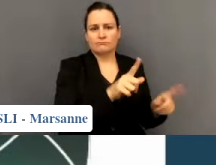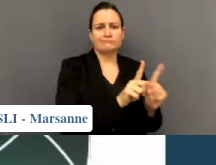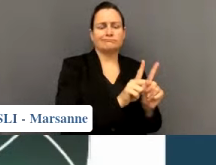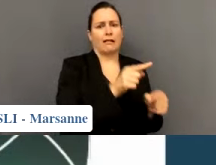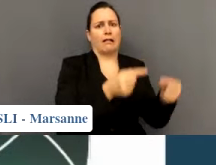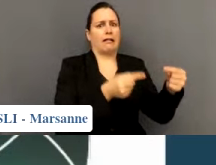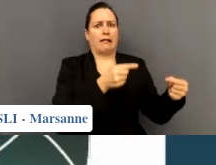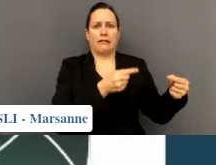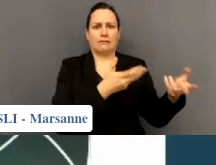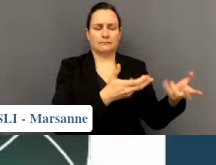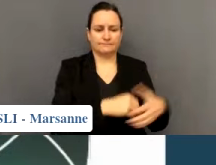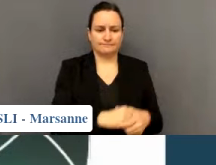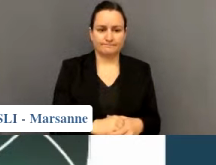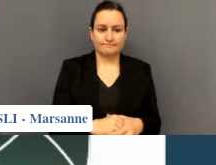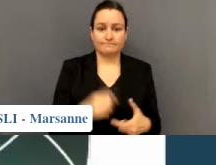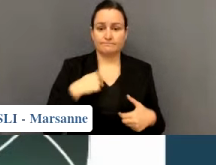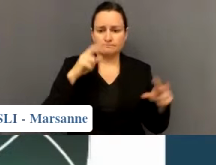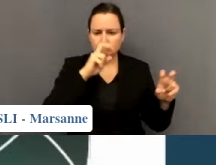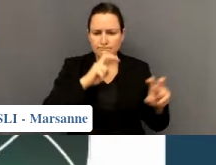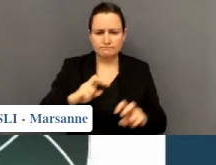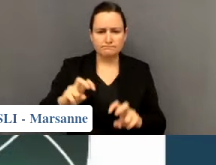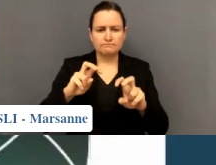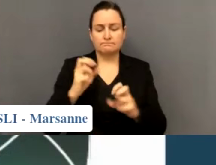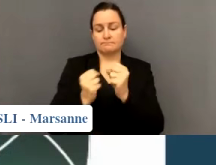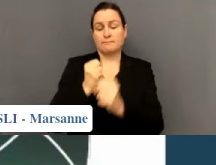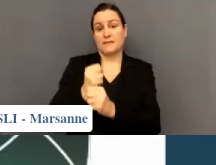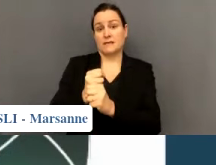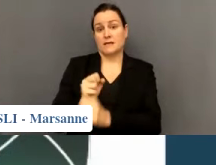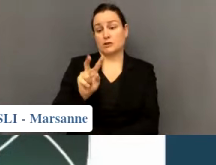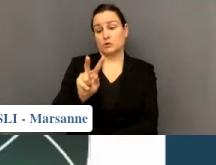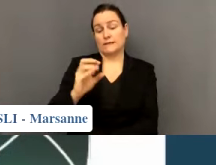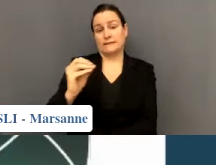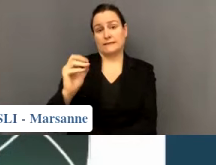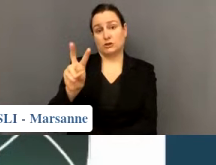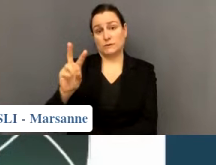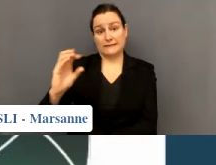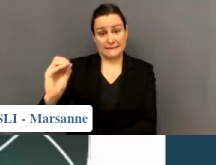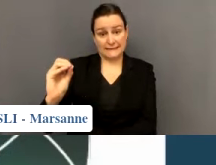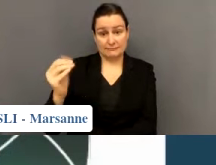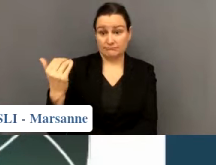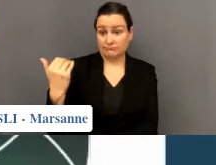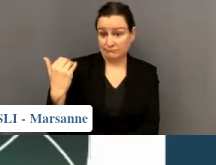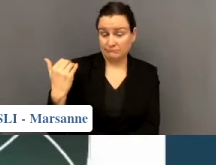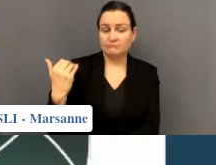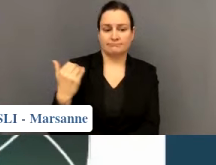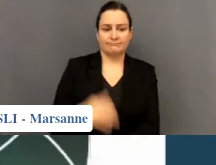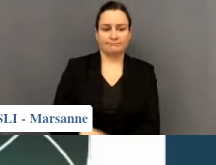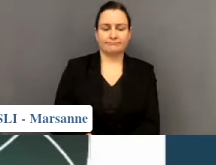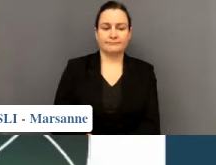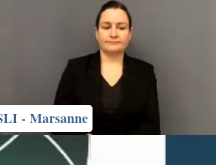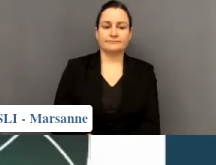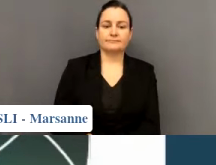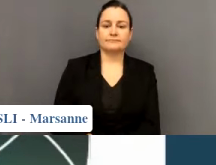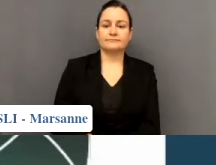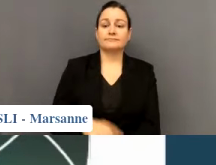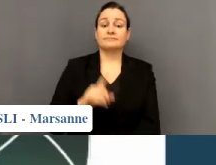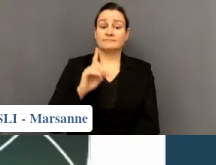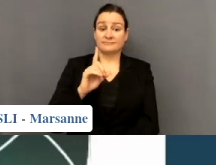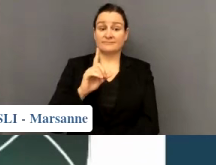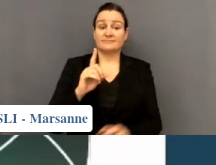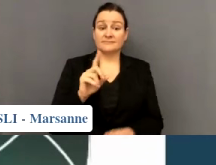in early May to early April 2020, more than one in five Australians reported that at least one person in their household